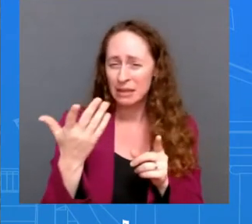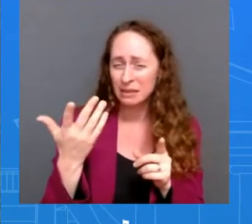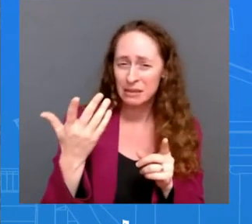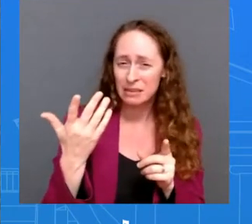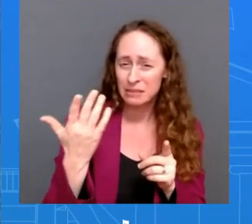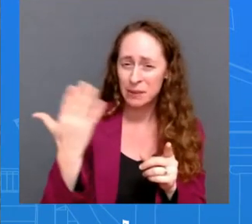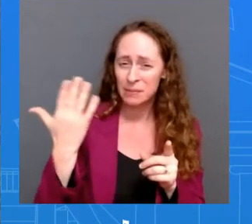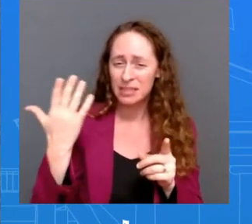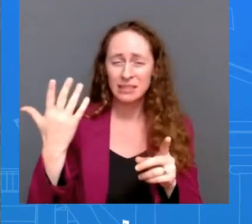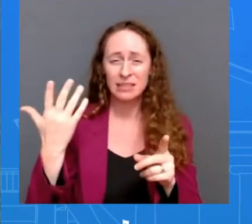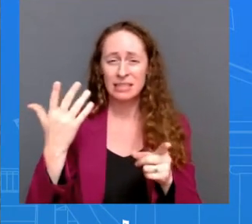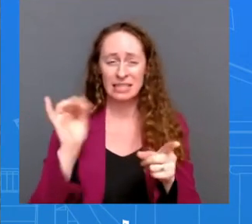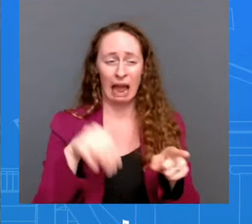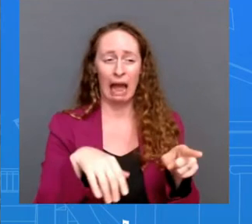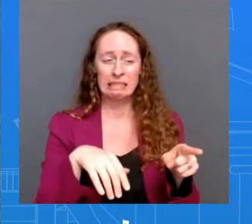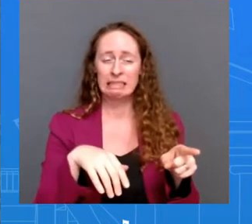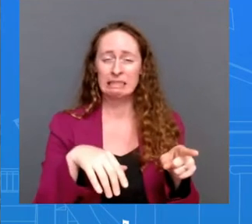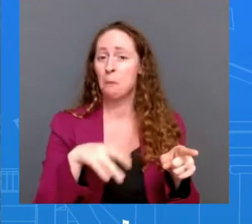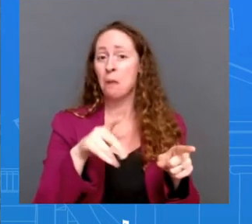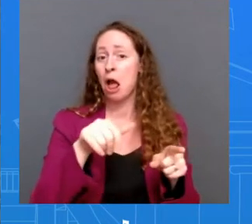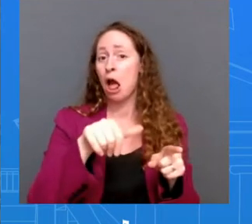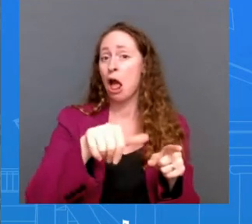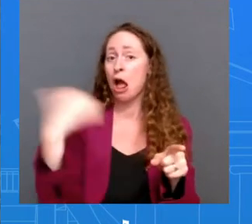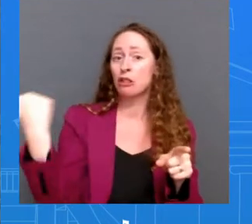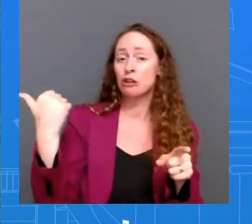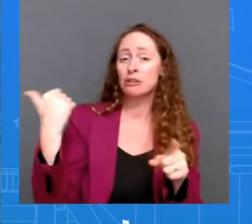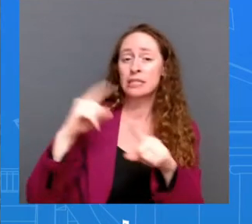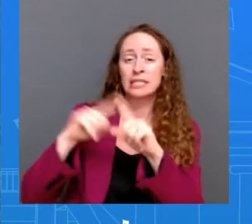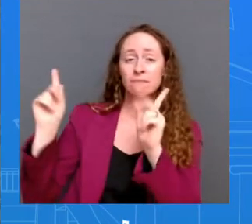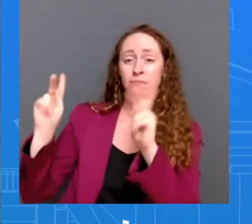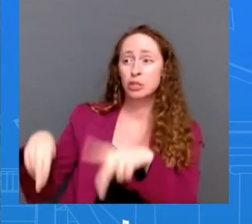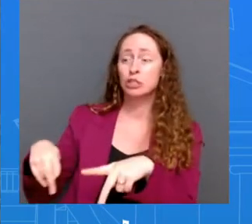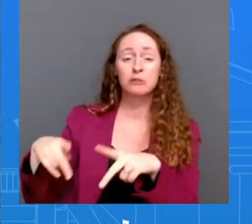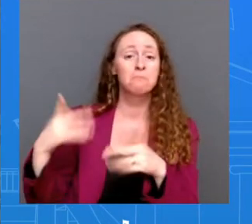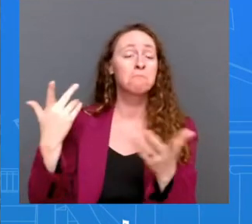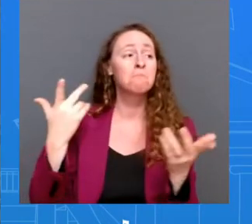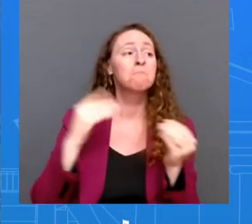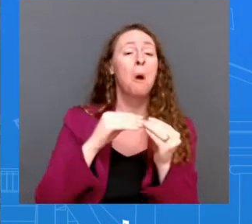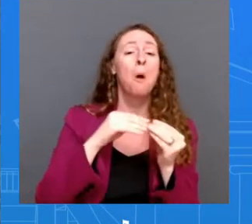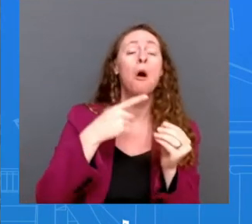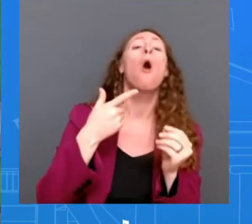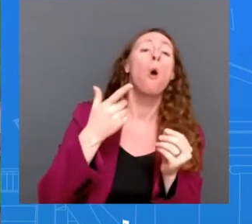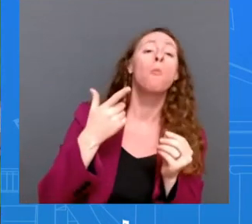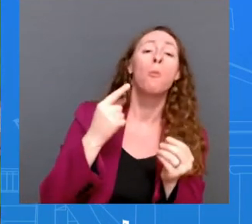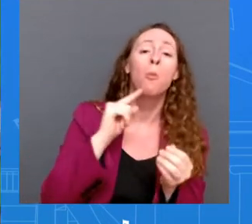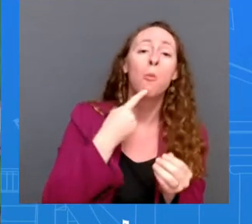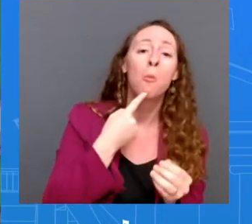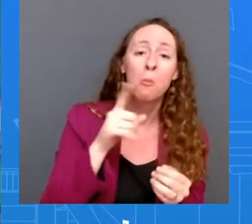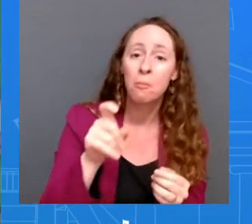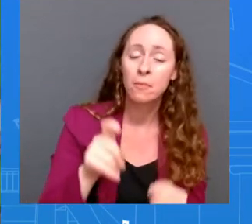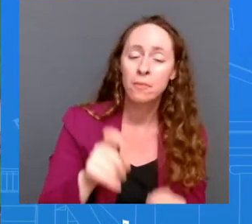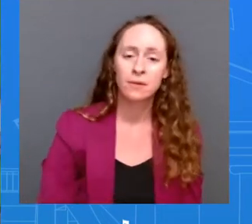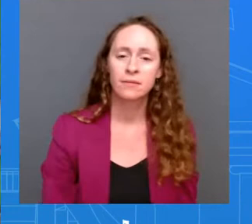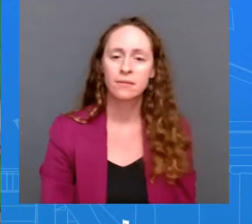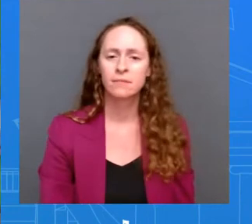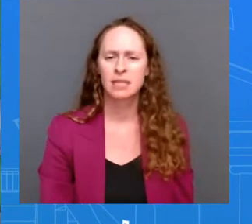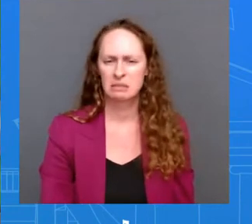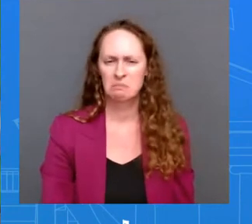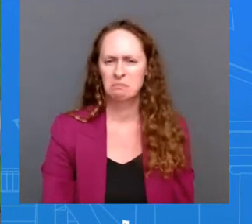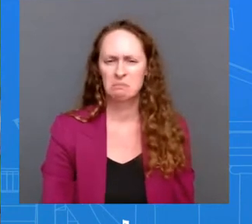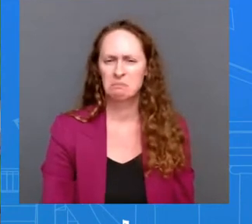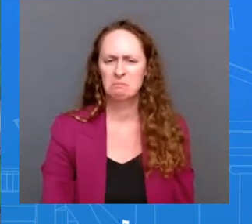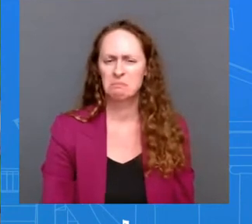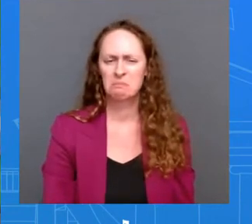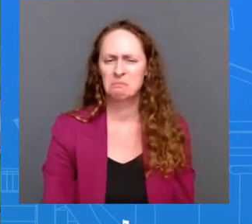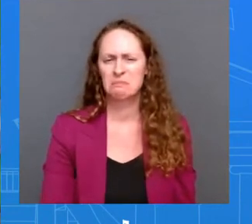on that topic. I mean, I don't think we'd go so far as to even call it a counteroffer. President Biden said today, in